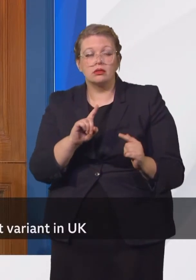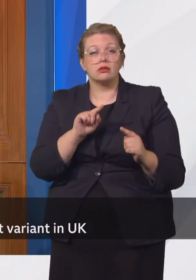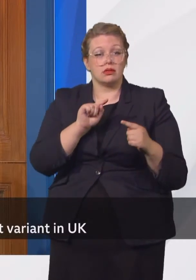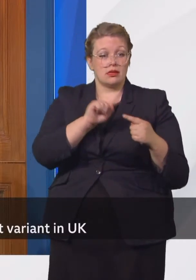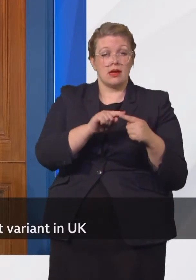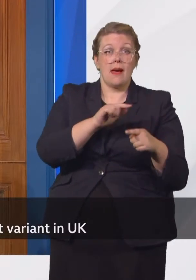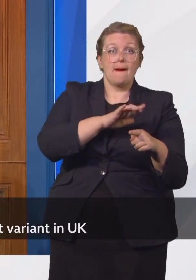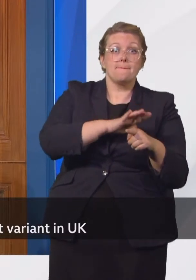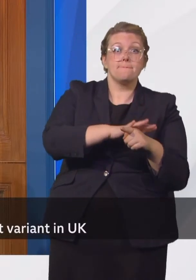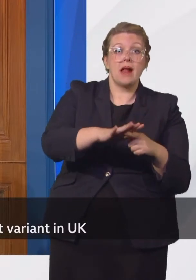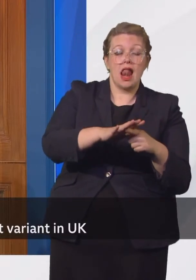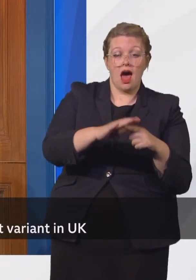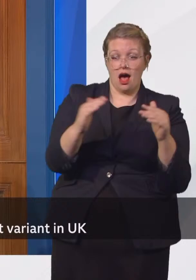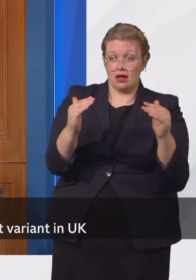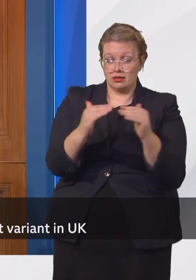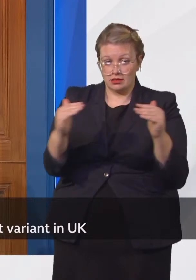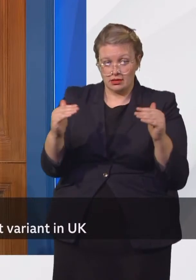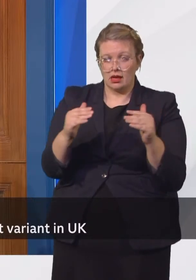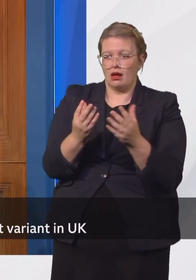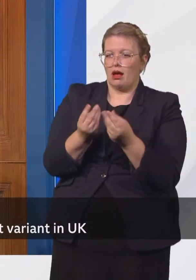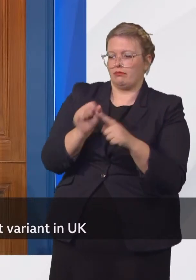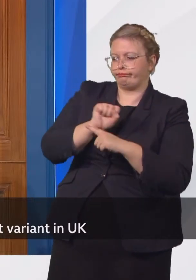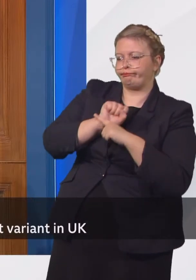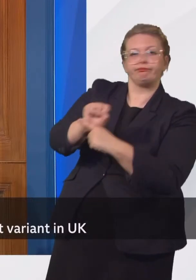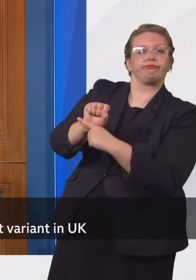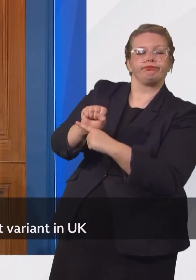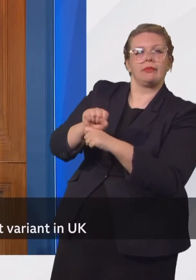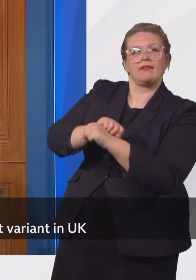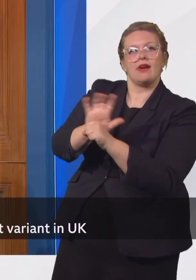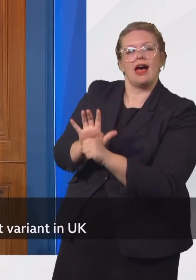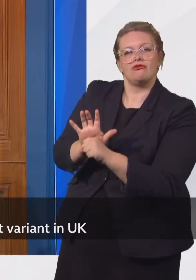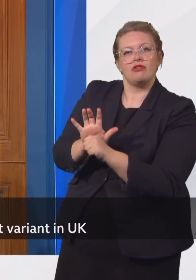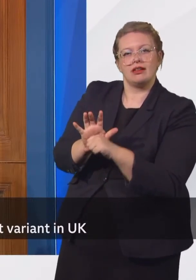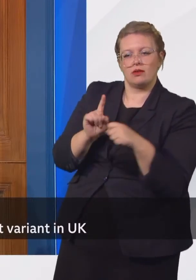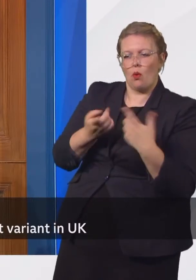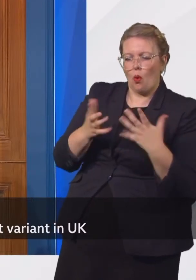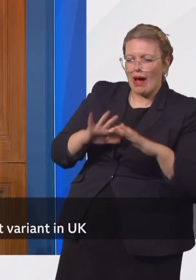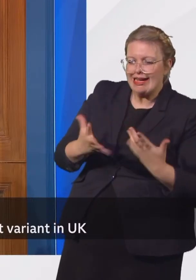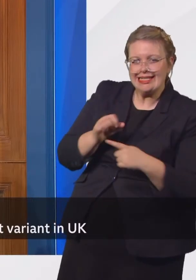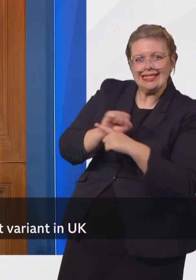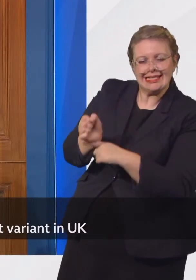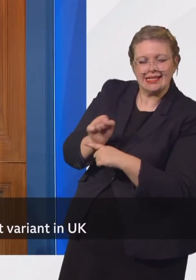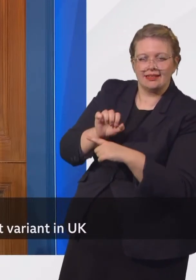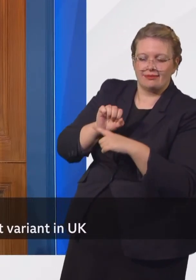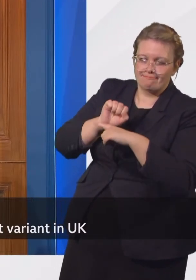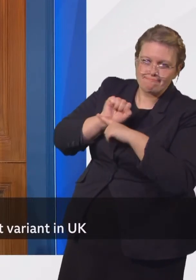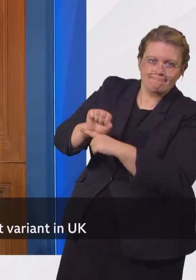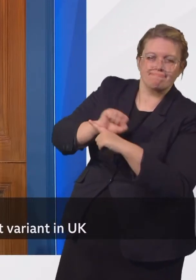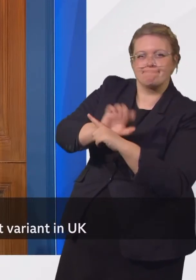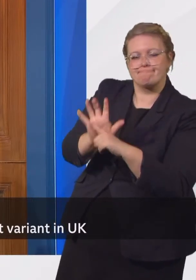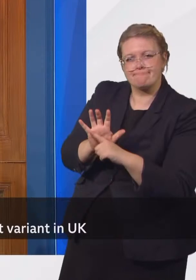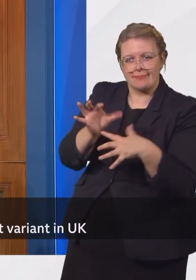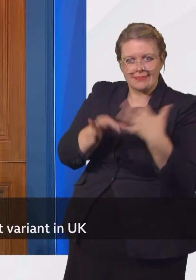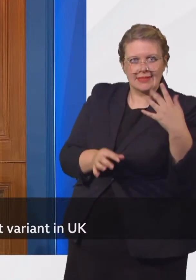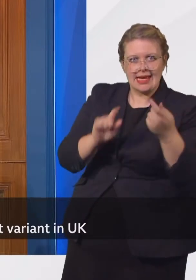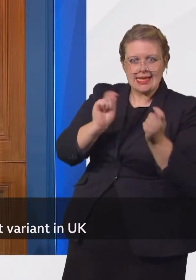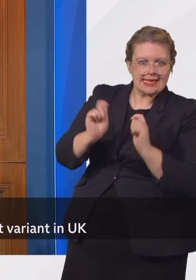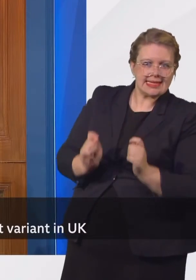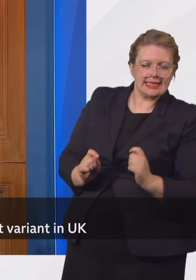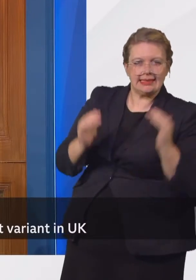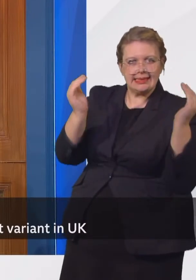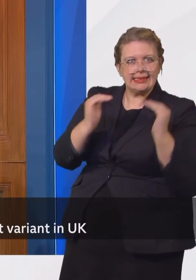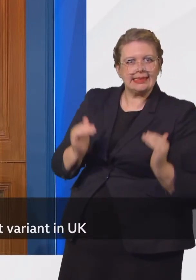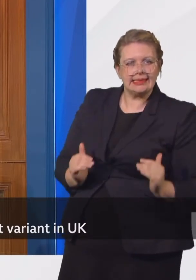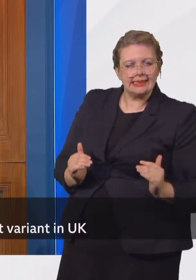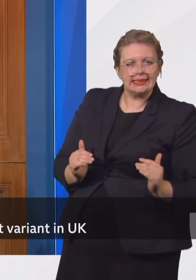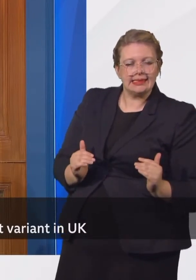virus, that tells us that the vaccines are likely to work well. If the